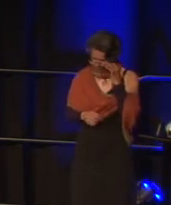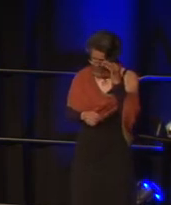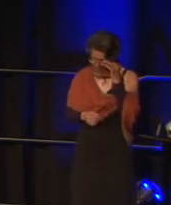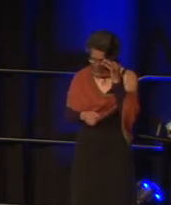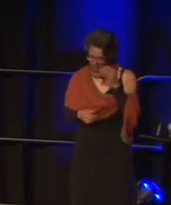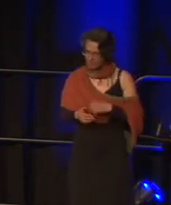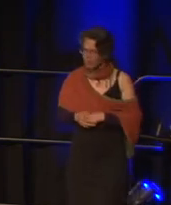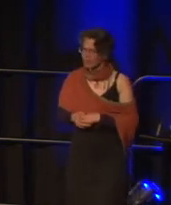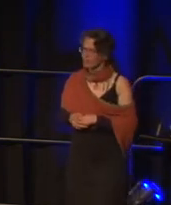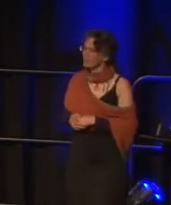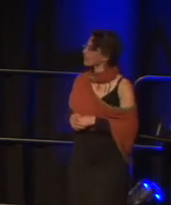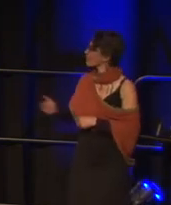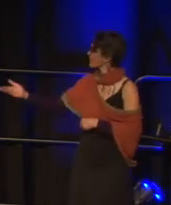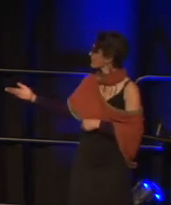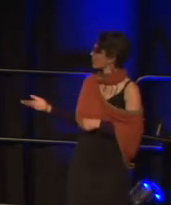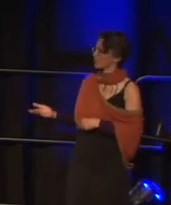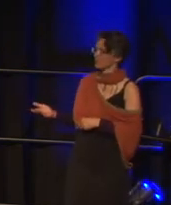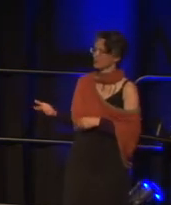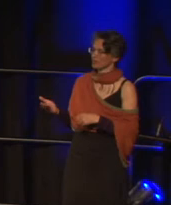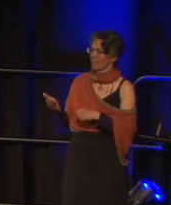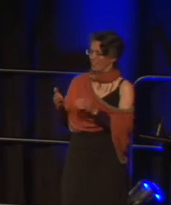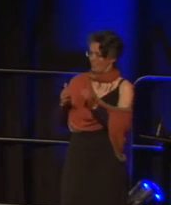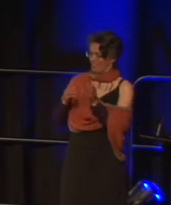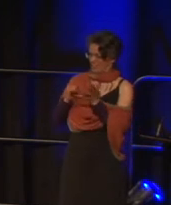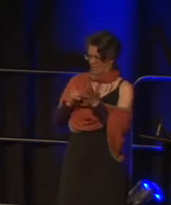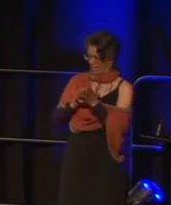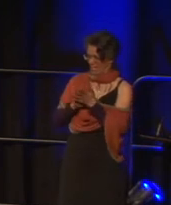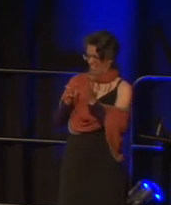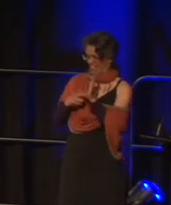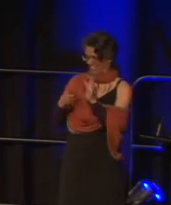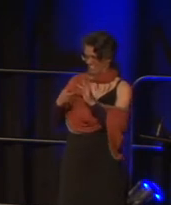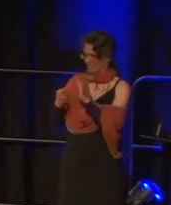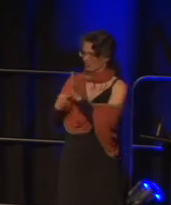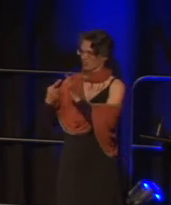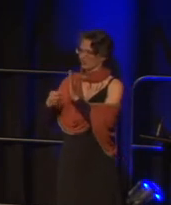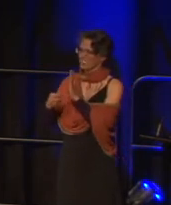And let's welcome to the stage now Mr. Shane Riti for National.